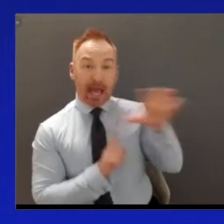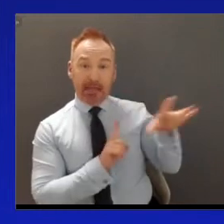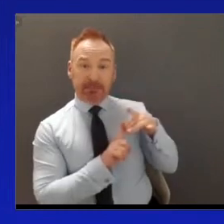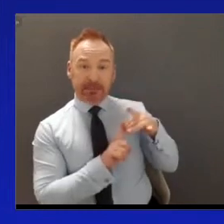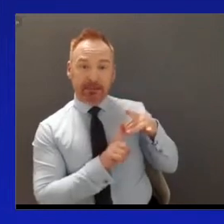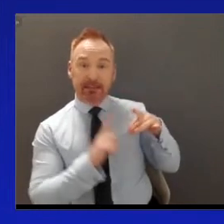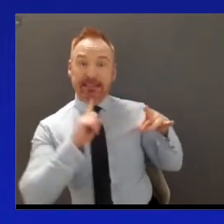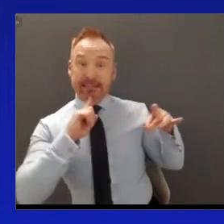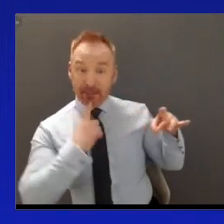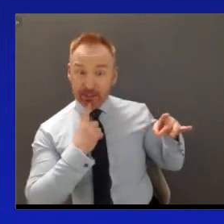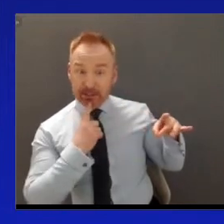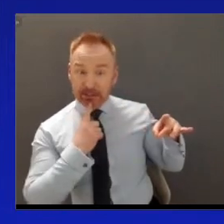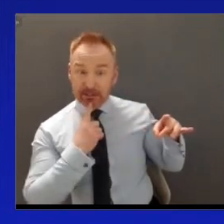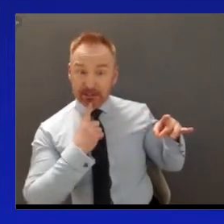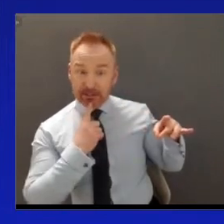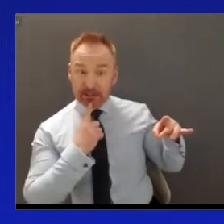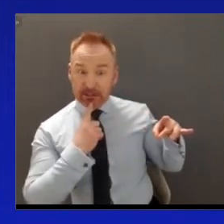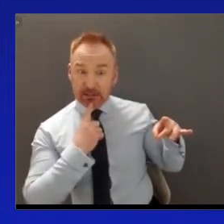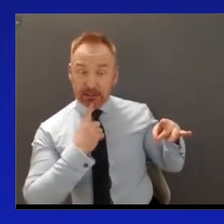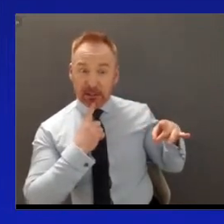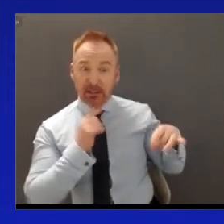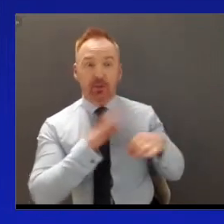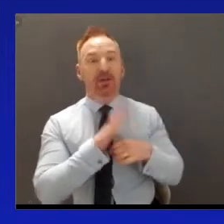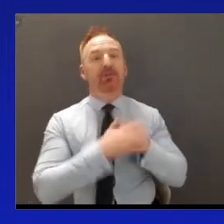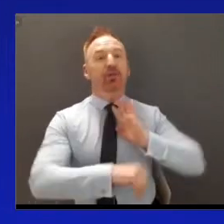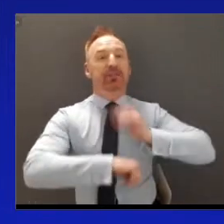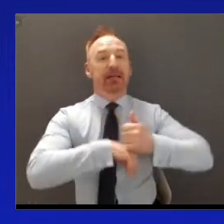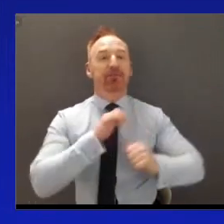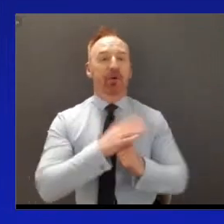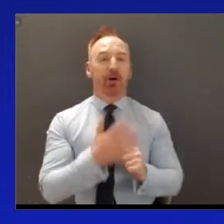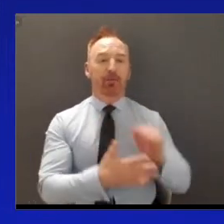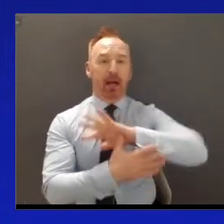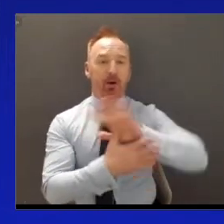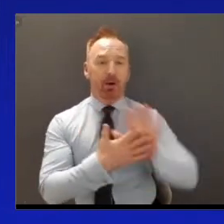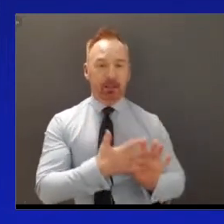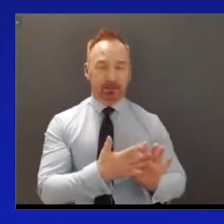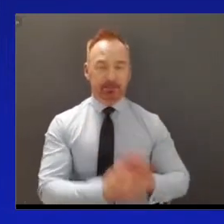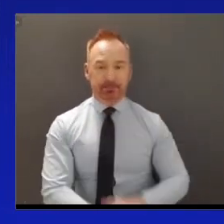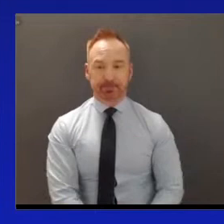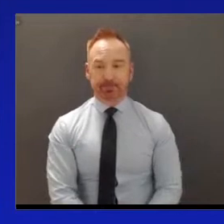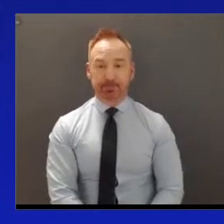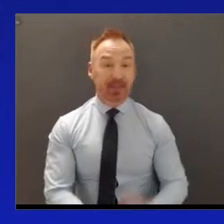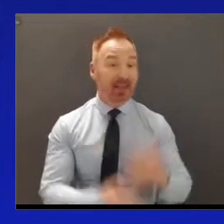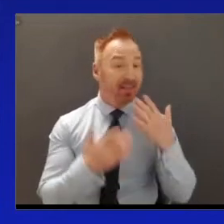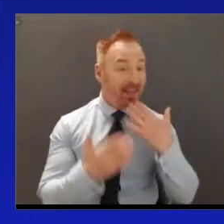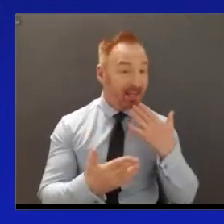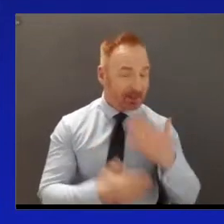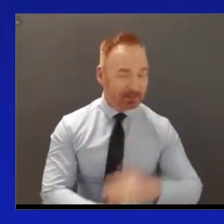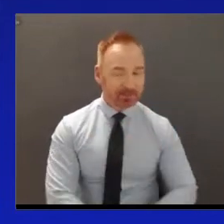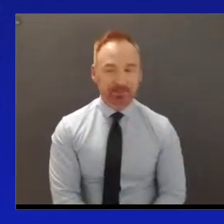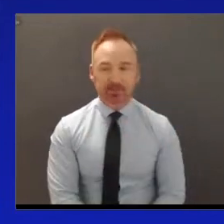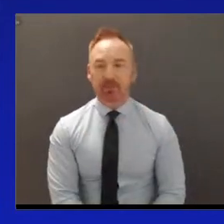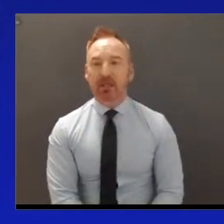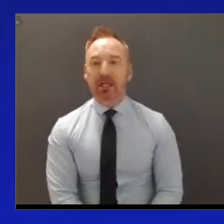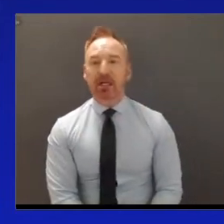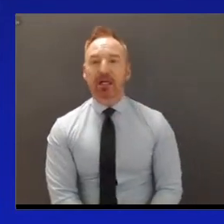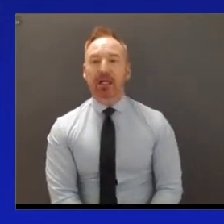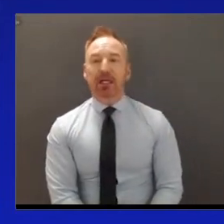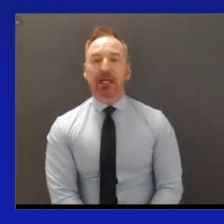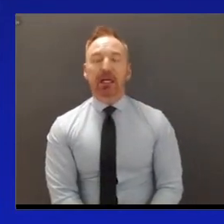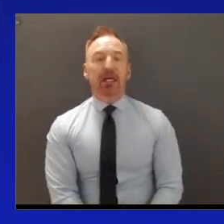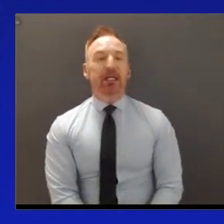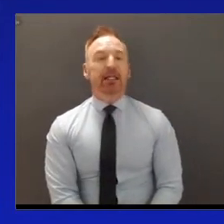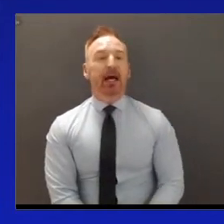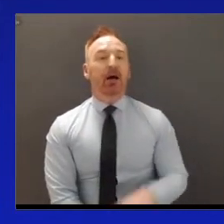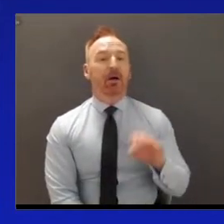it comes to setting priorities. Okay, thank you very much. And as you pointed out, Mr.